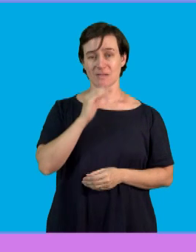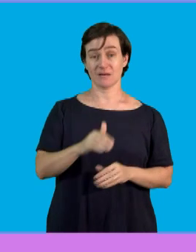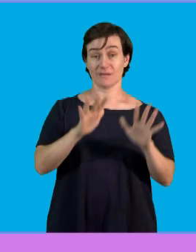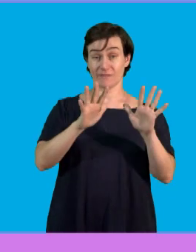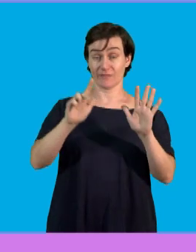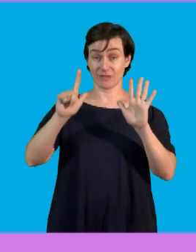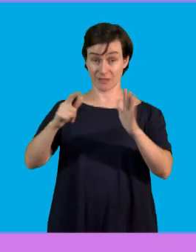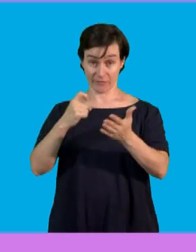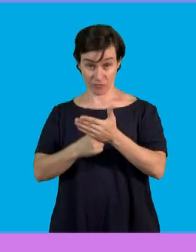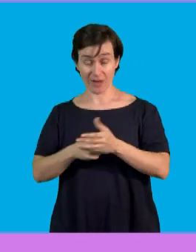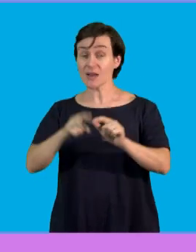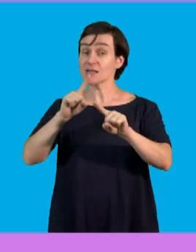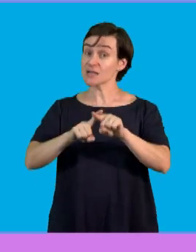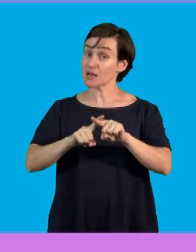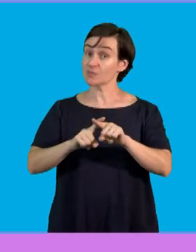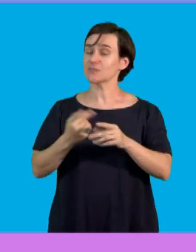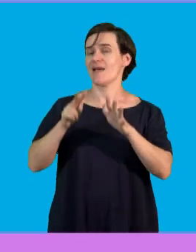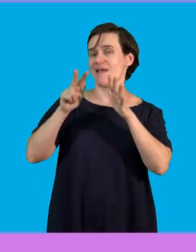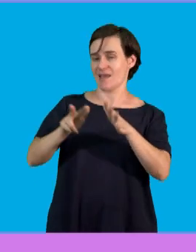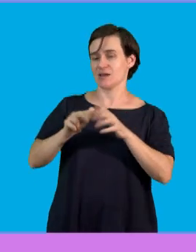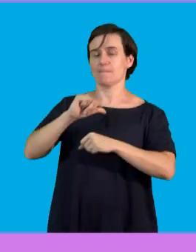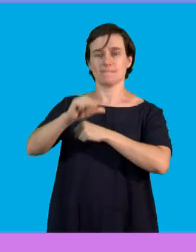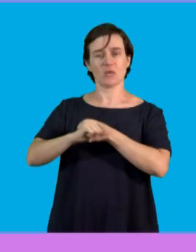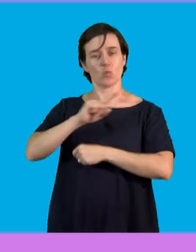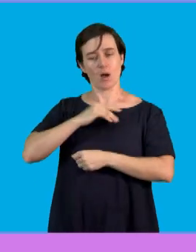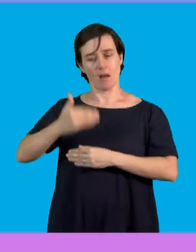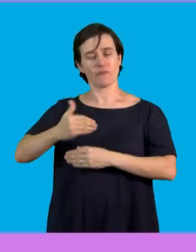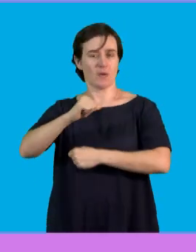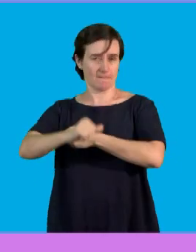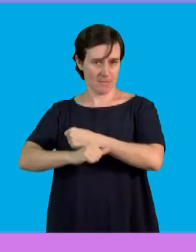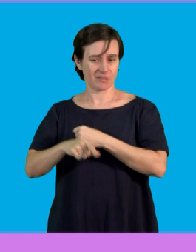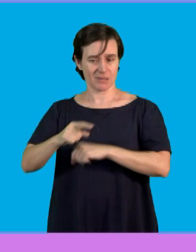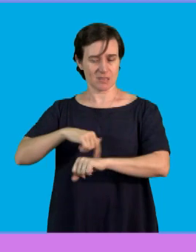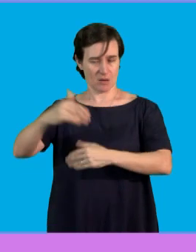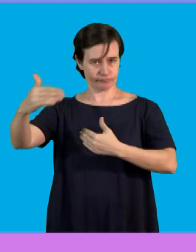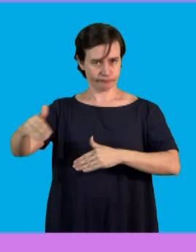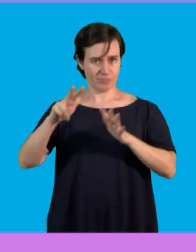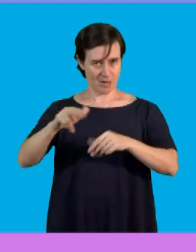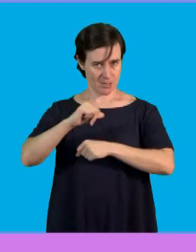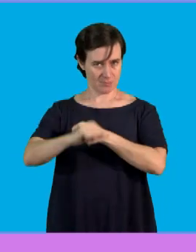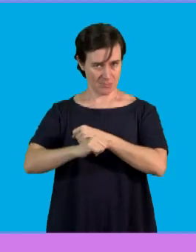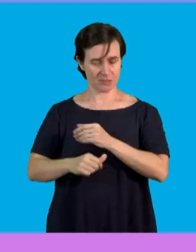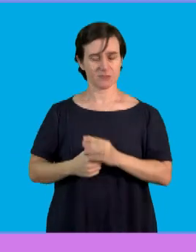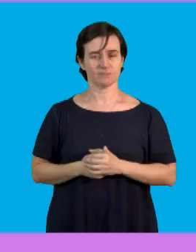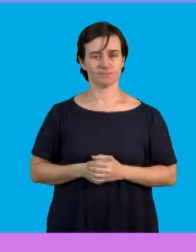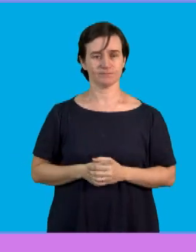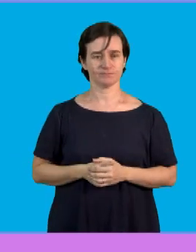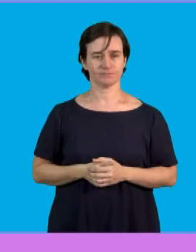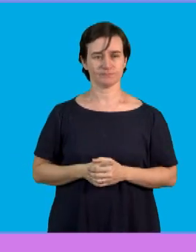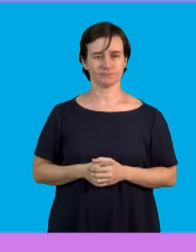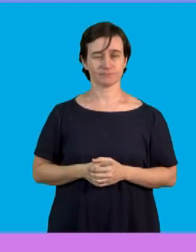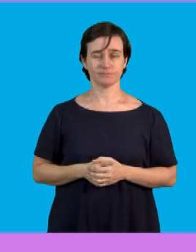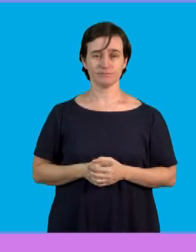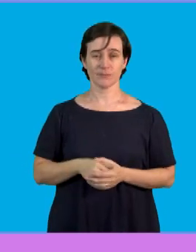57 rand multiplied by 18 because that is the period of this loan. There we